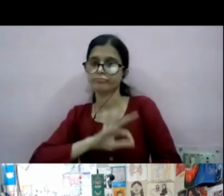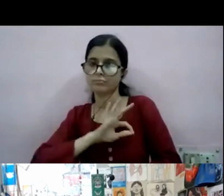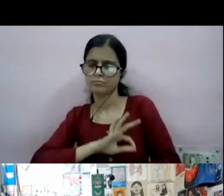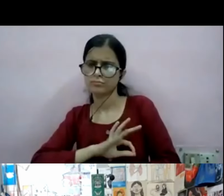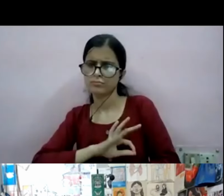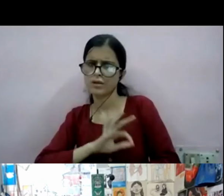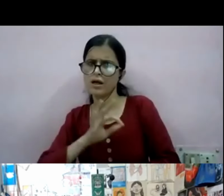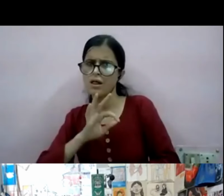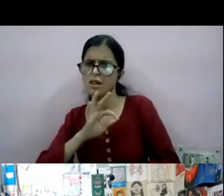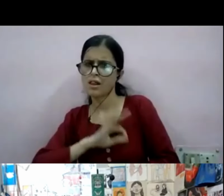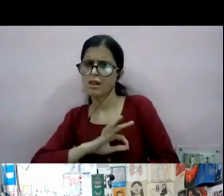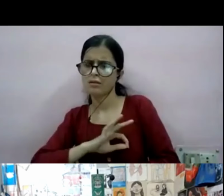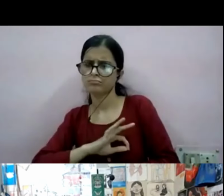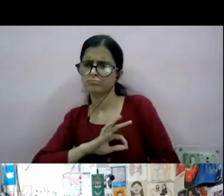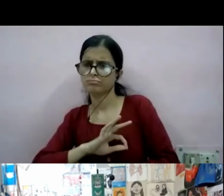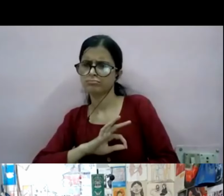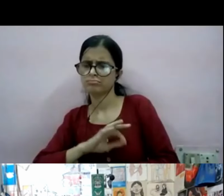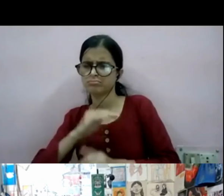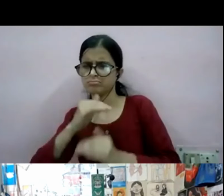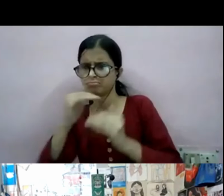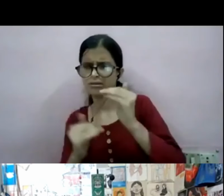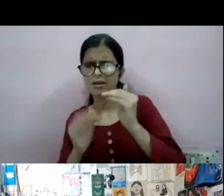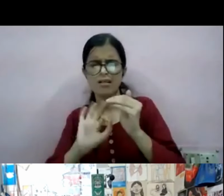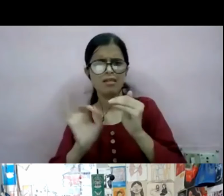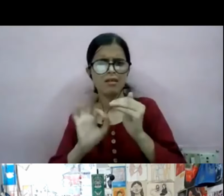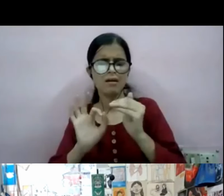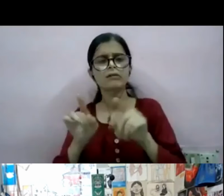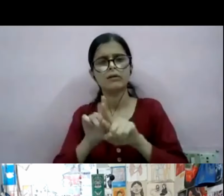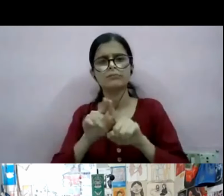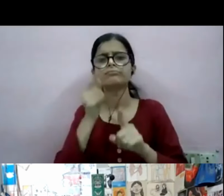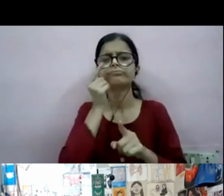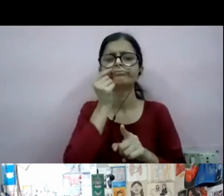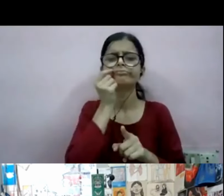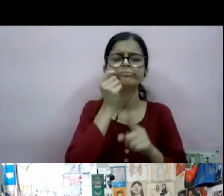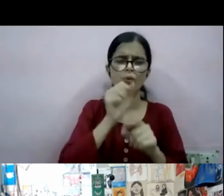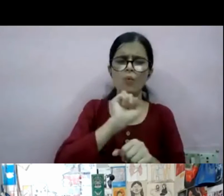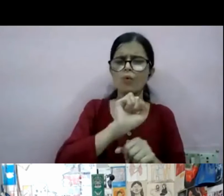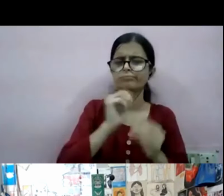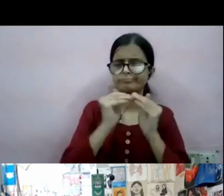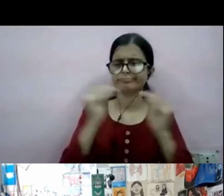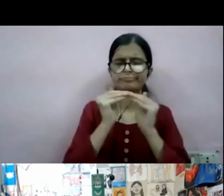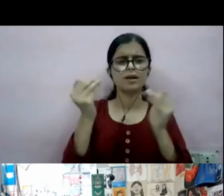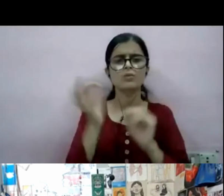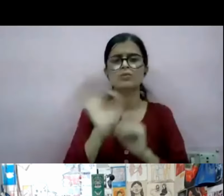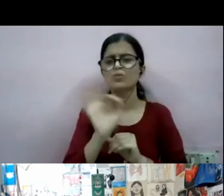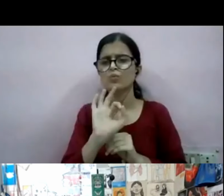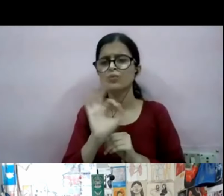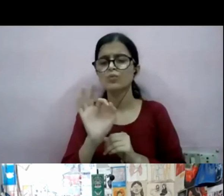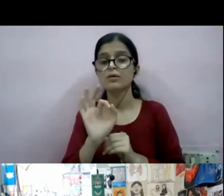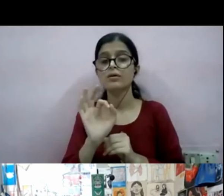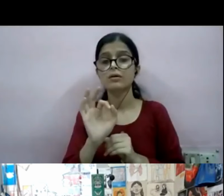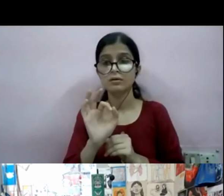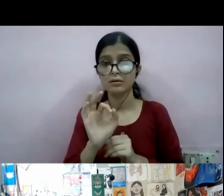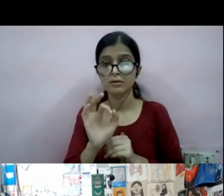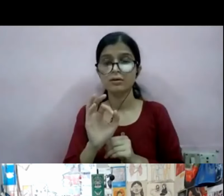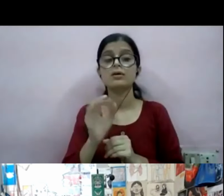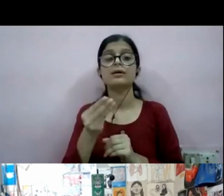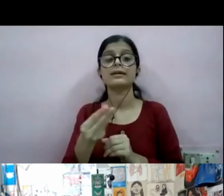to gender inequities. And this is a result of what she terms as oppressive